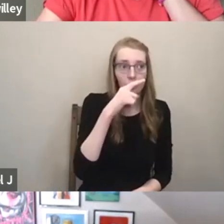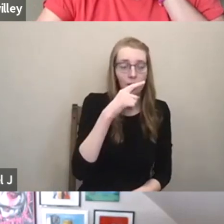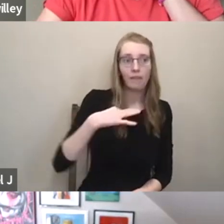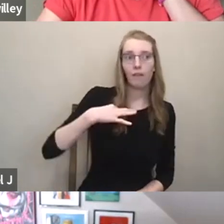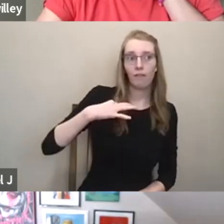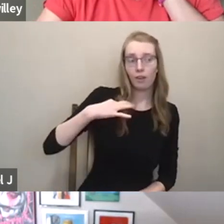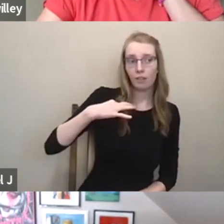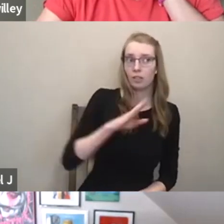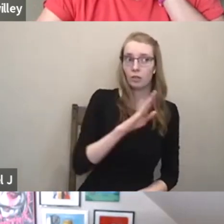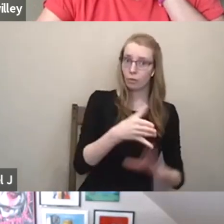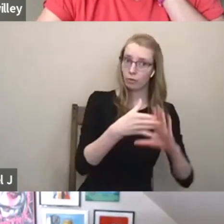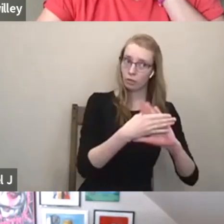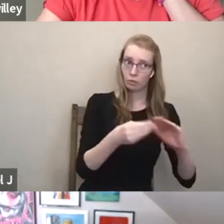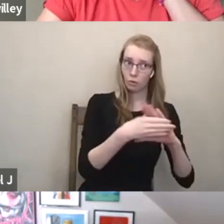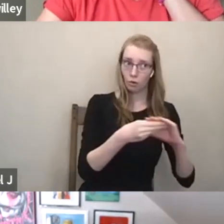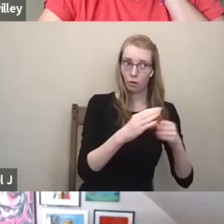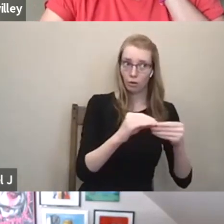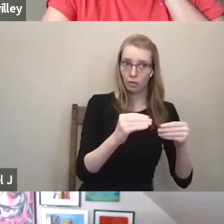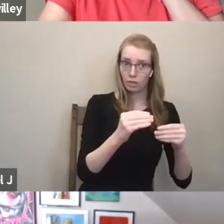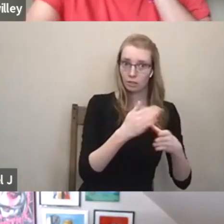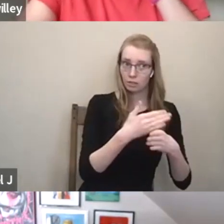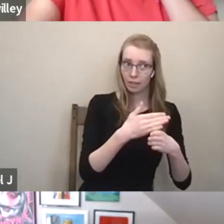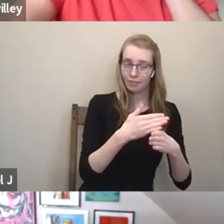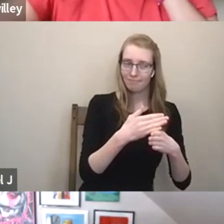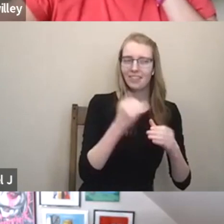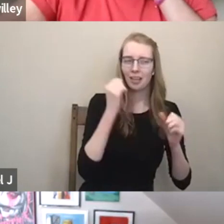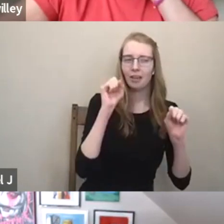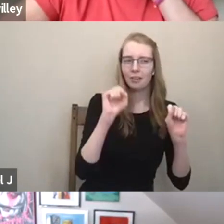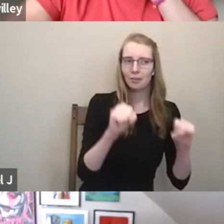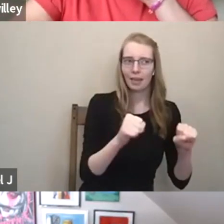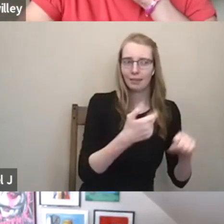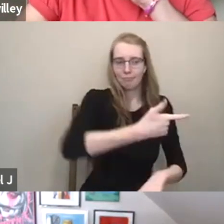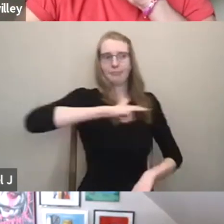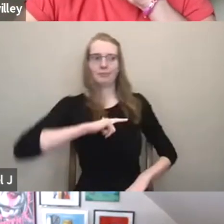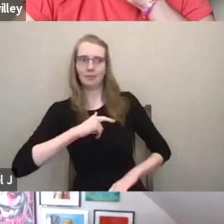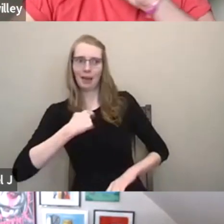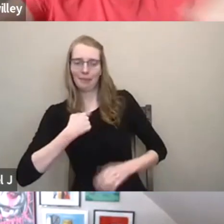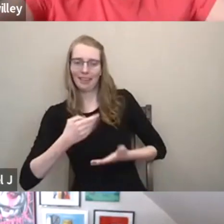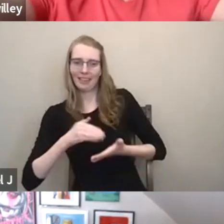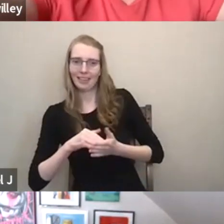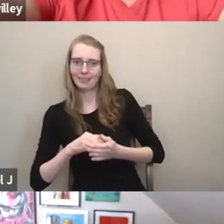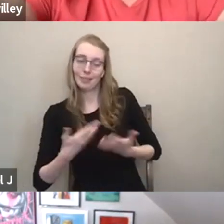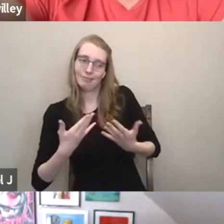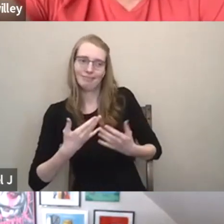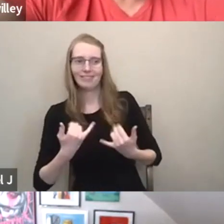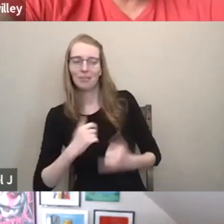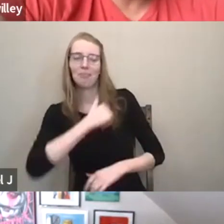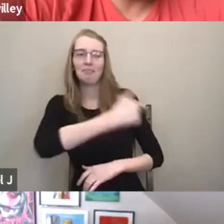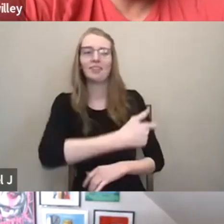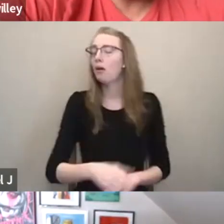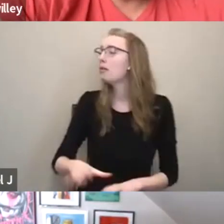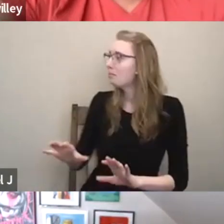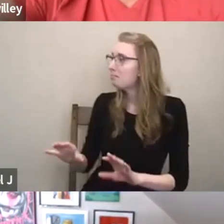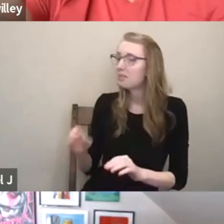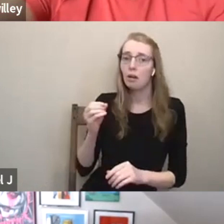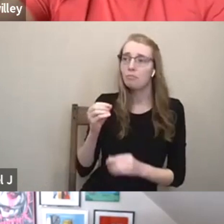back at me if you really would like to, if you'd rather I start. But no, it's fine. You did a good job starting already, Jennifer.